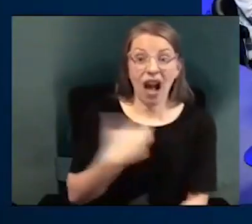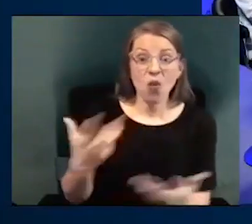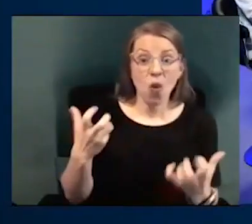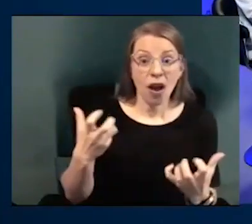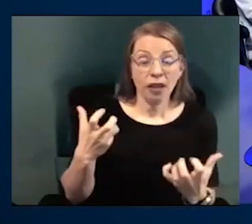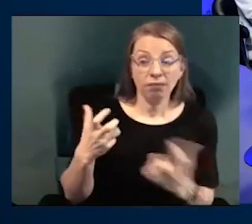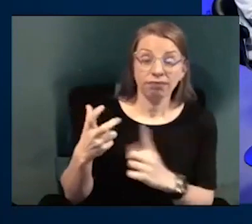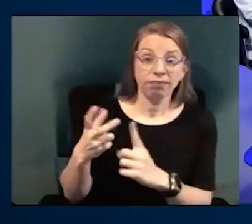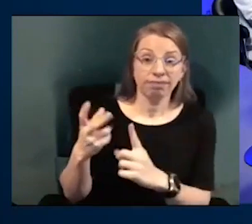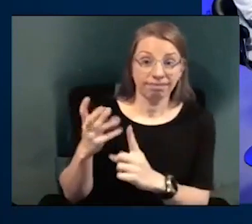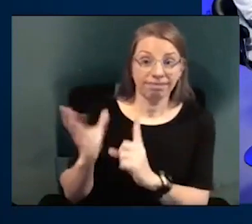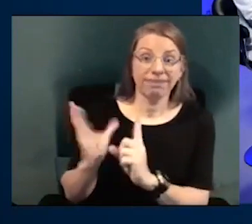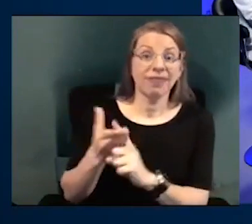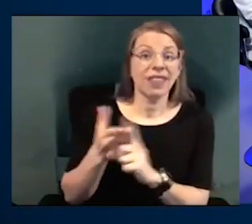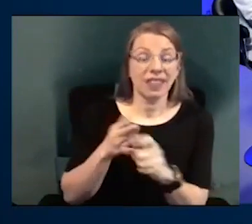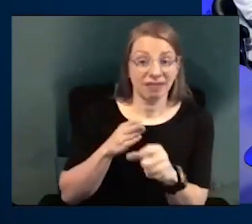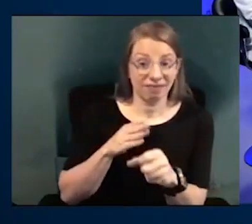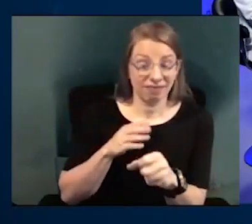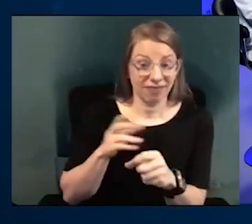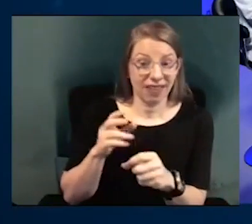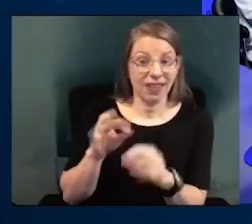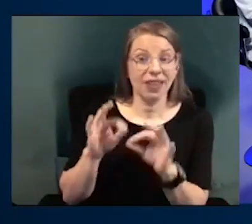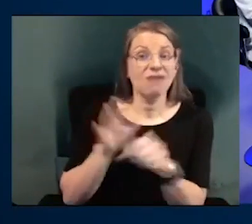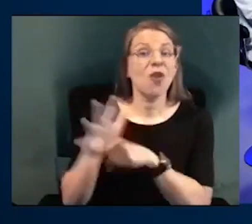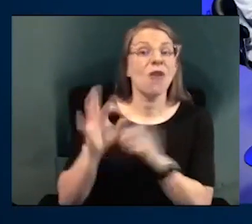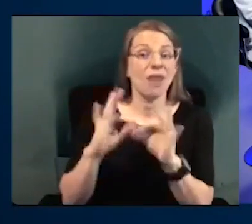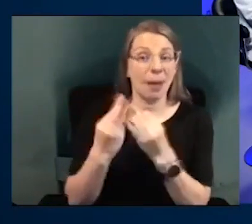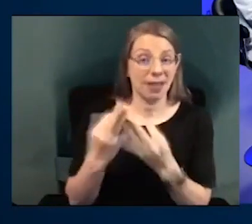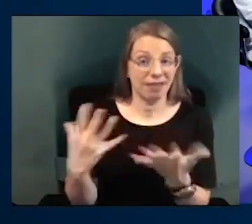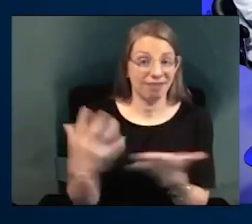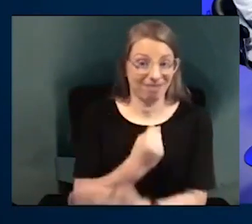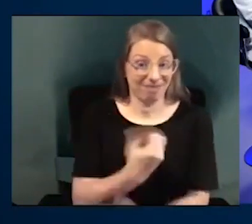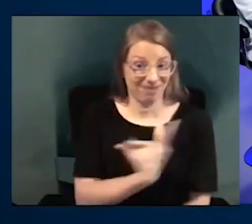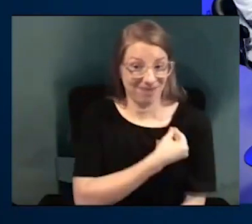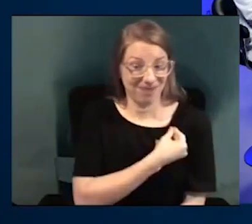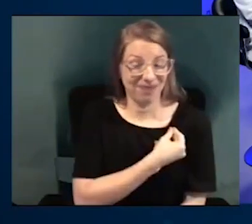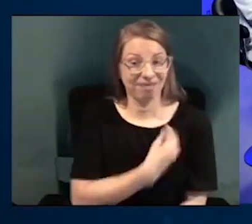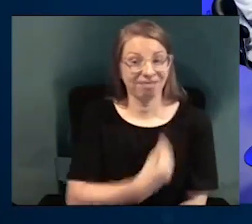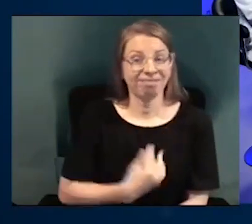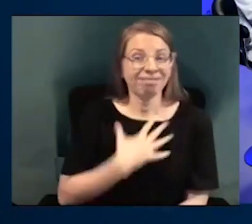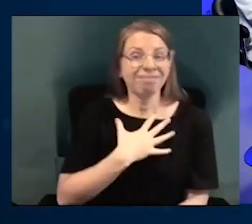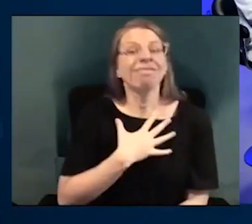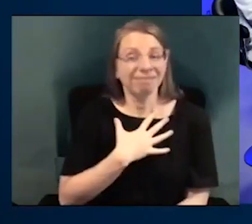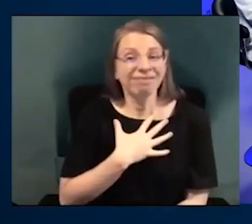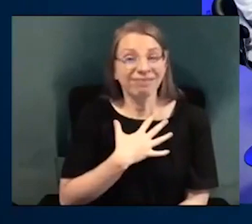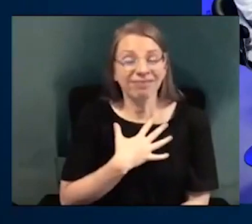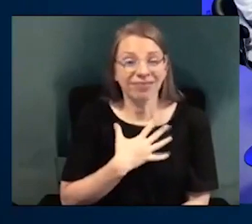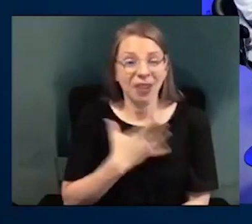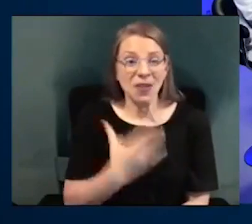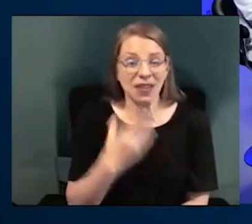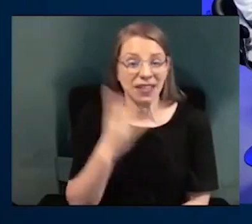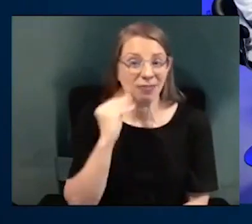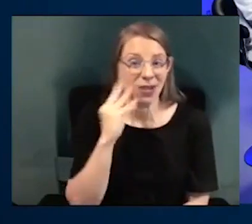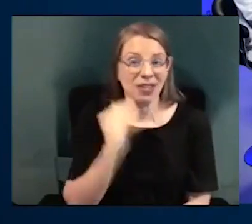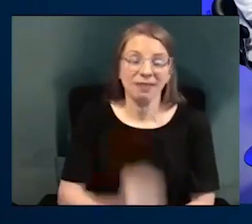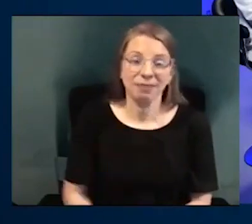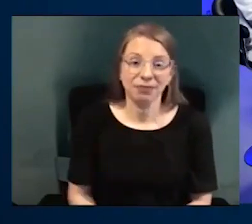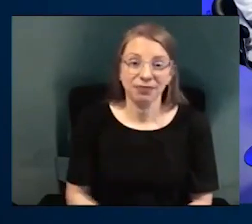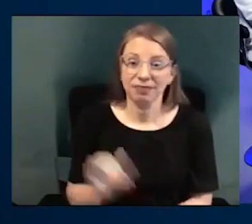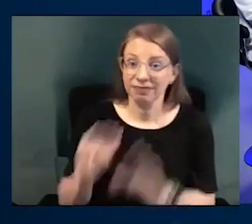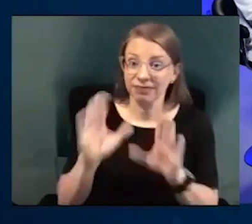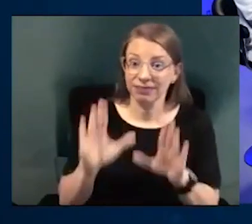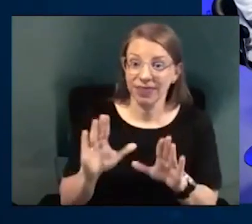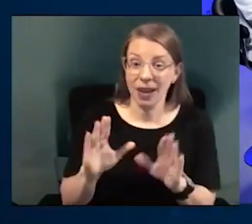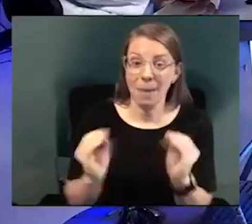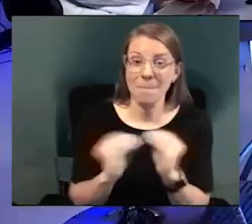able to vaccinate the whole family, which was really rewarding experience. That is great. Yeah. All right. Yeah. More Speedway events, right?